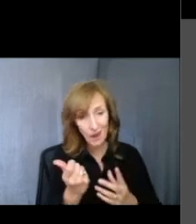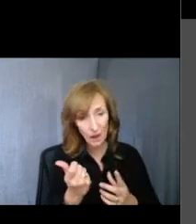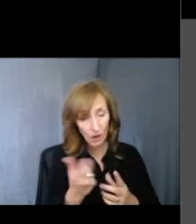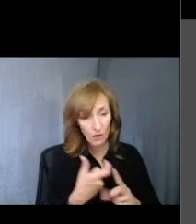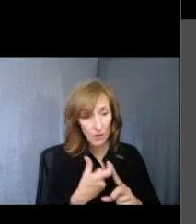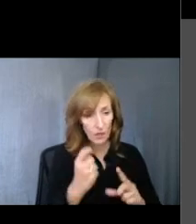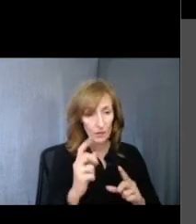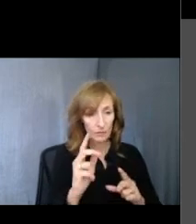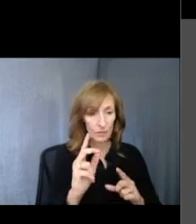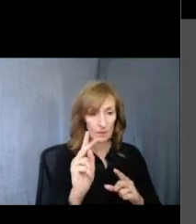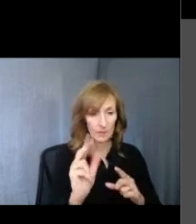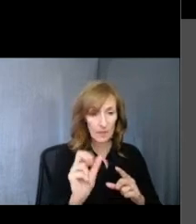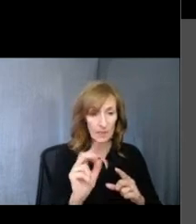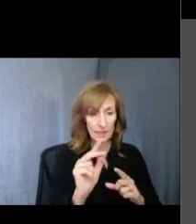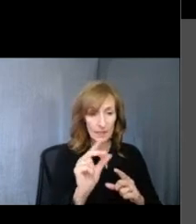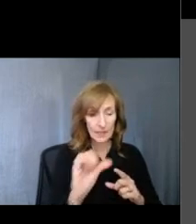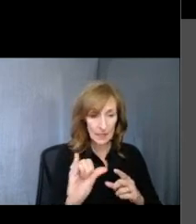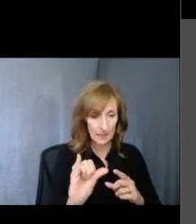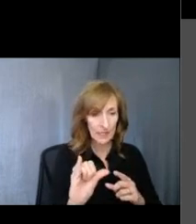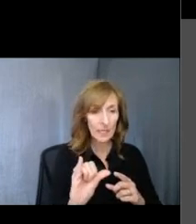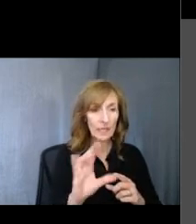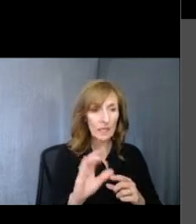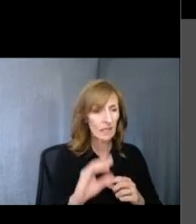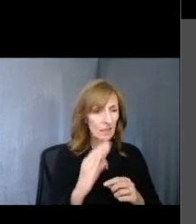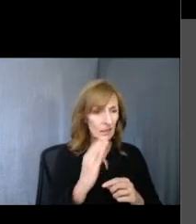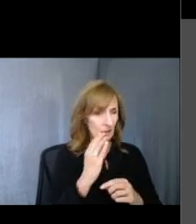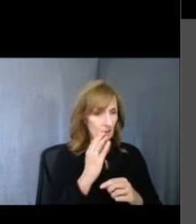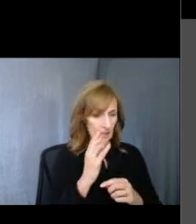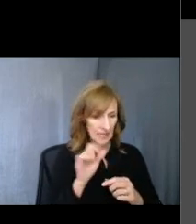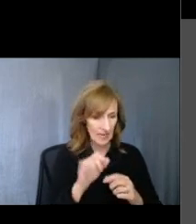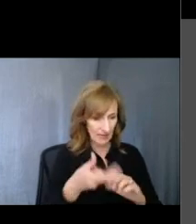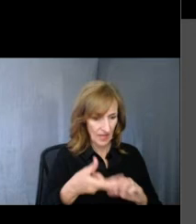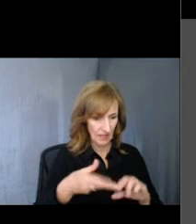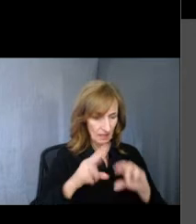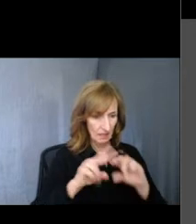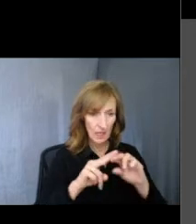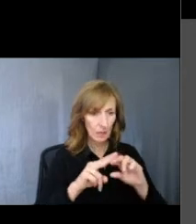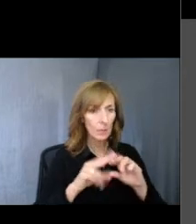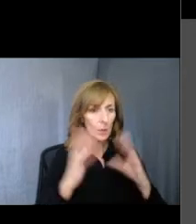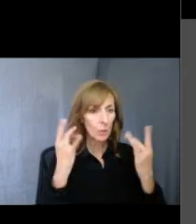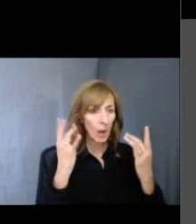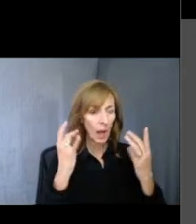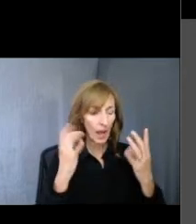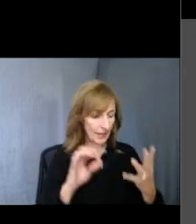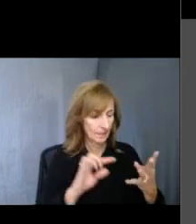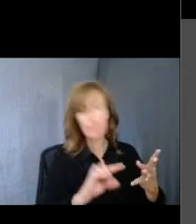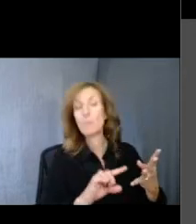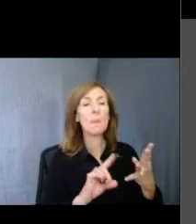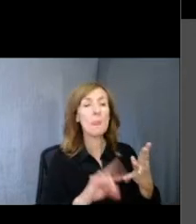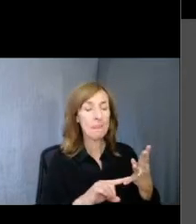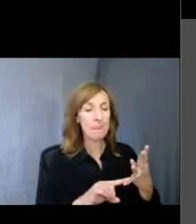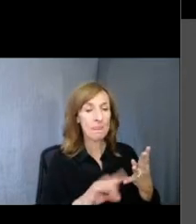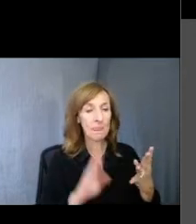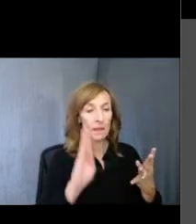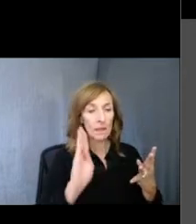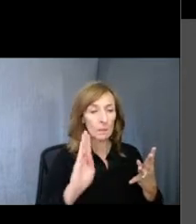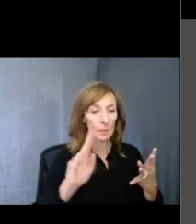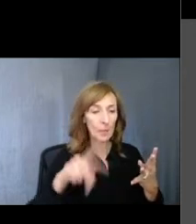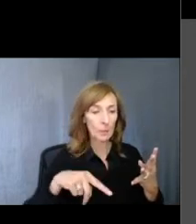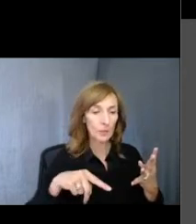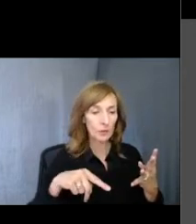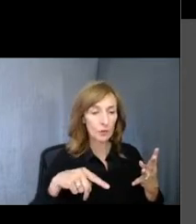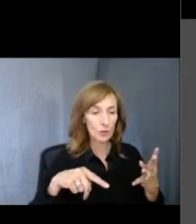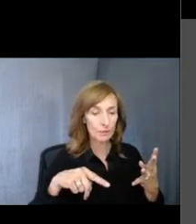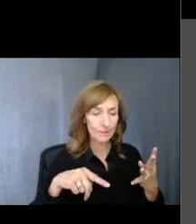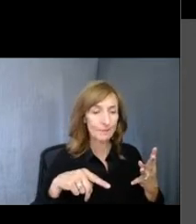to be really interested in why that's happening when we see it. And blood pressure. We talked about blood pressure before. And the reason